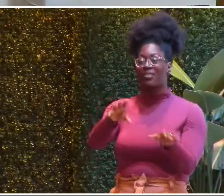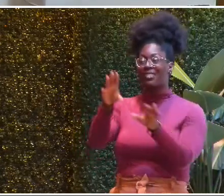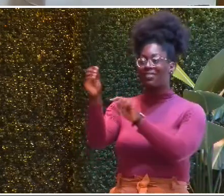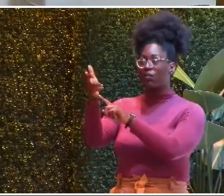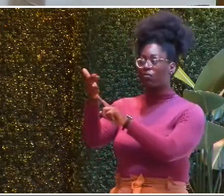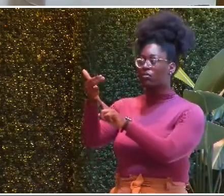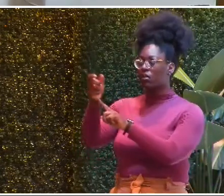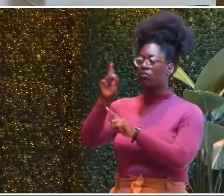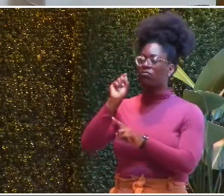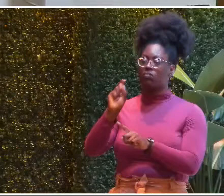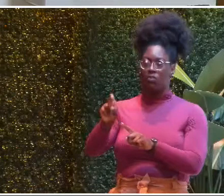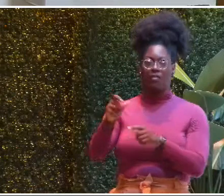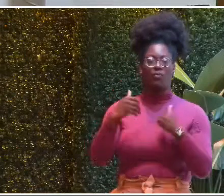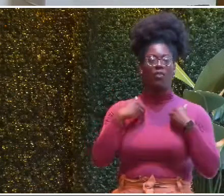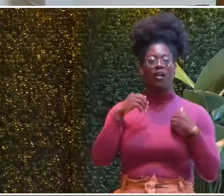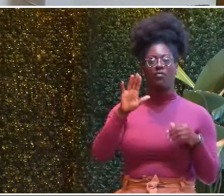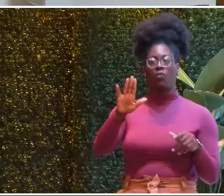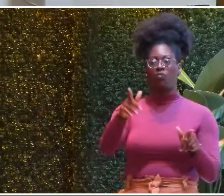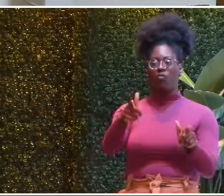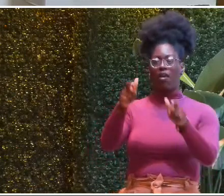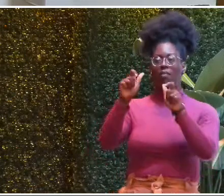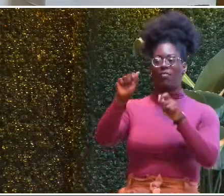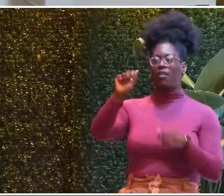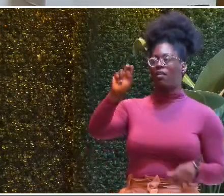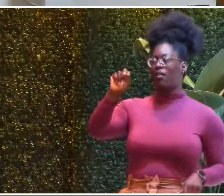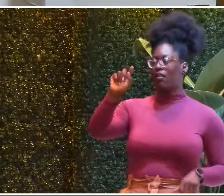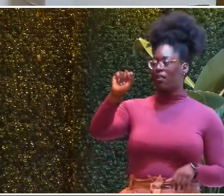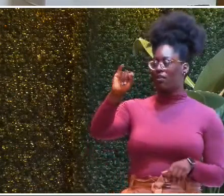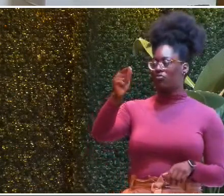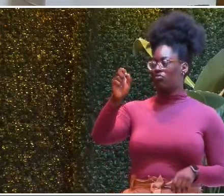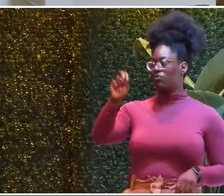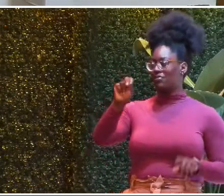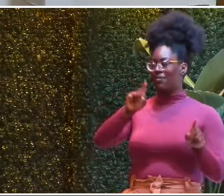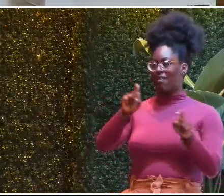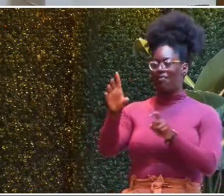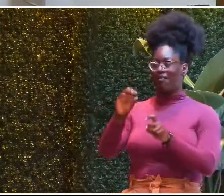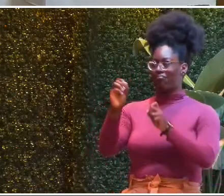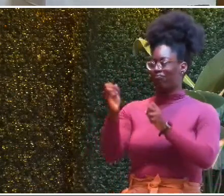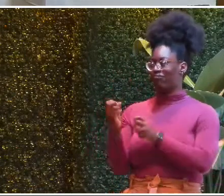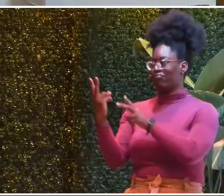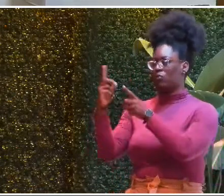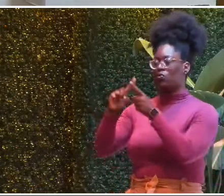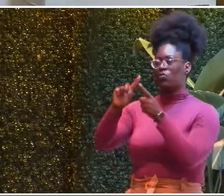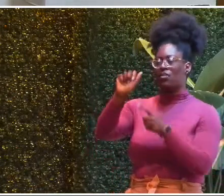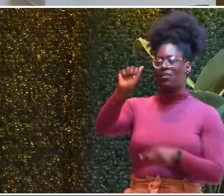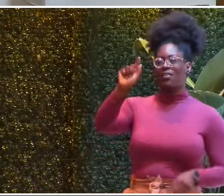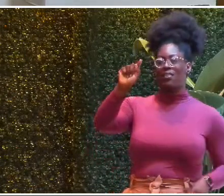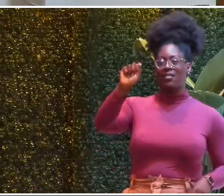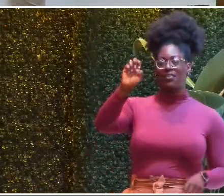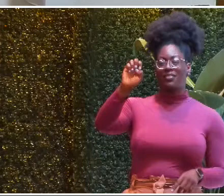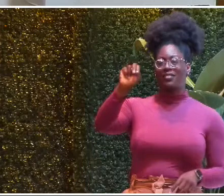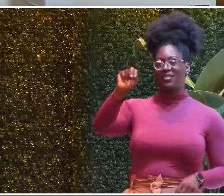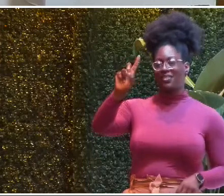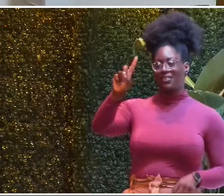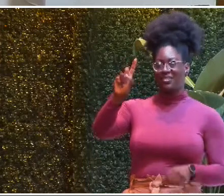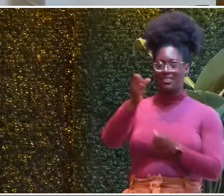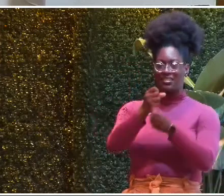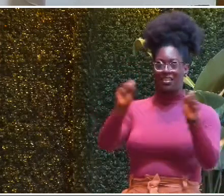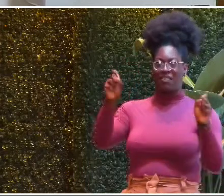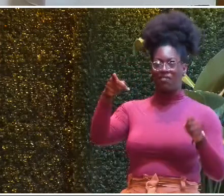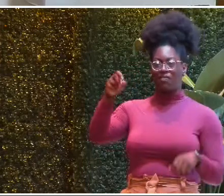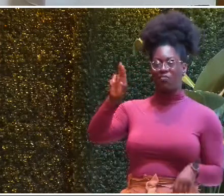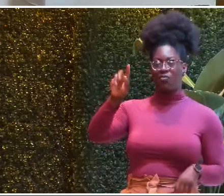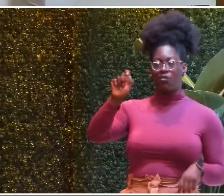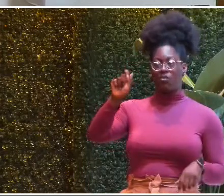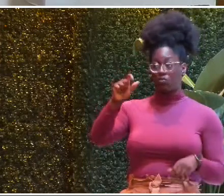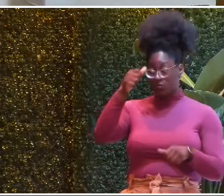to be taking those rapid antigen tests and uploading them through the Safe portal. Again, because who keeps us safe?